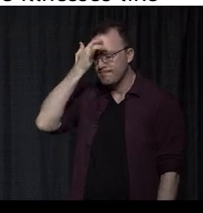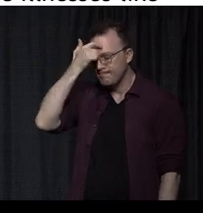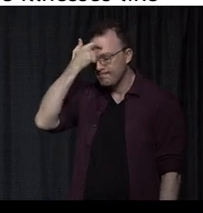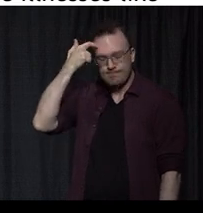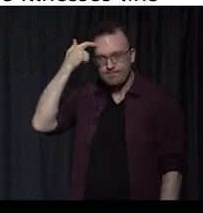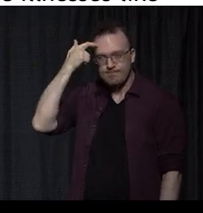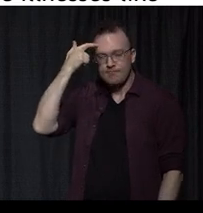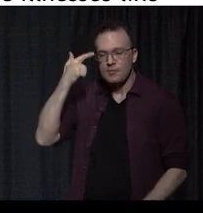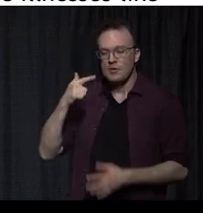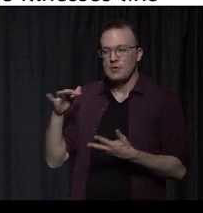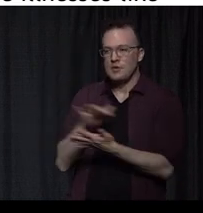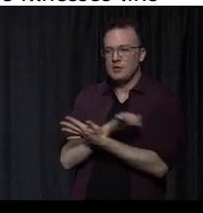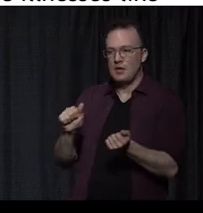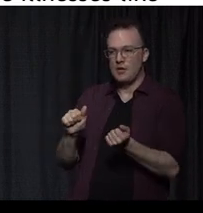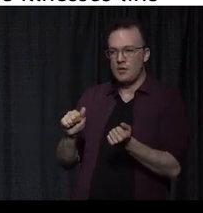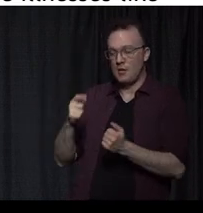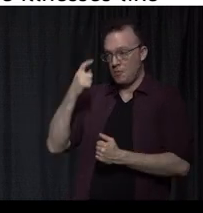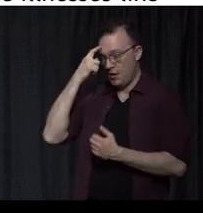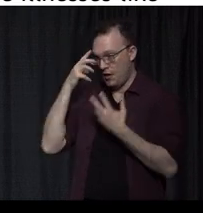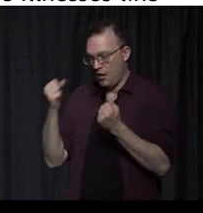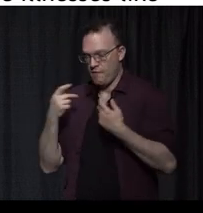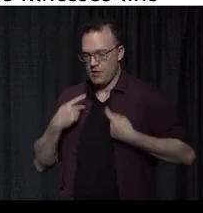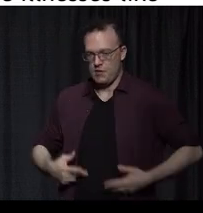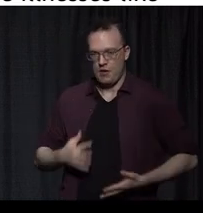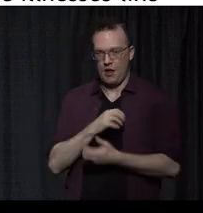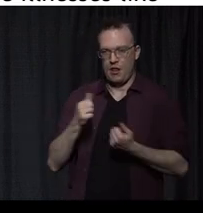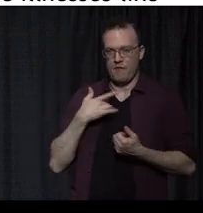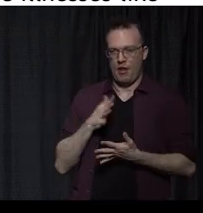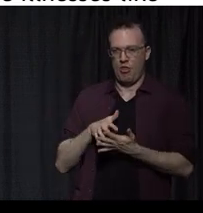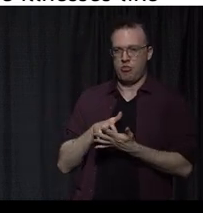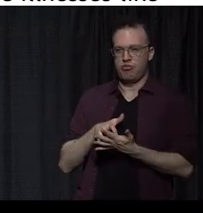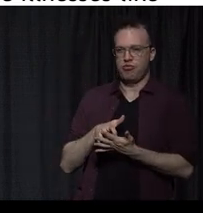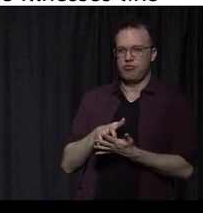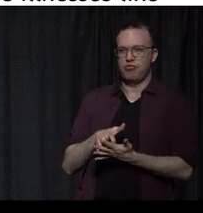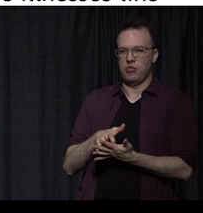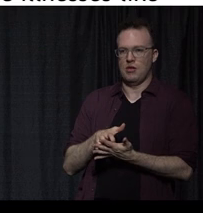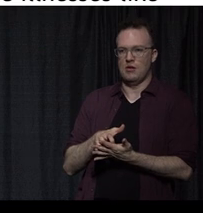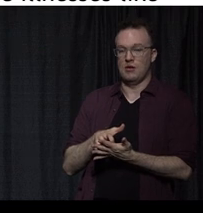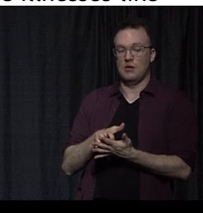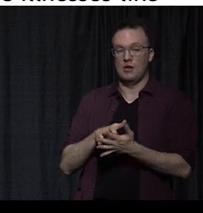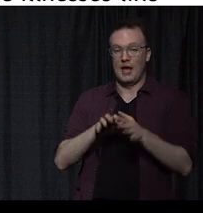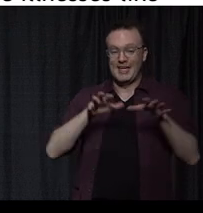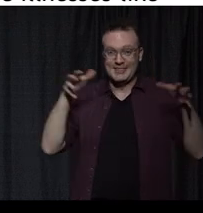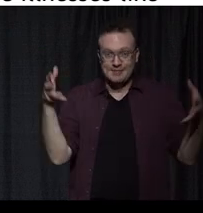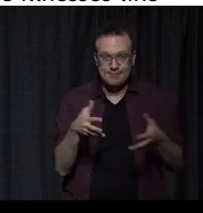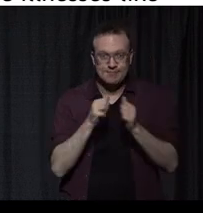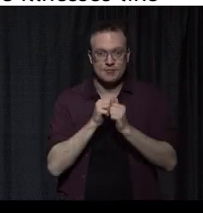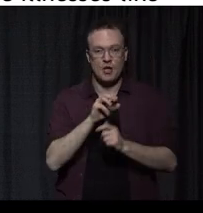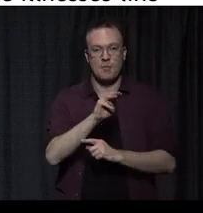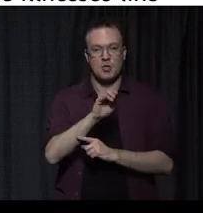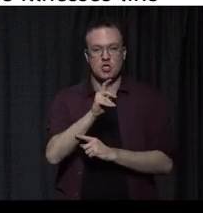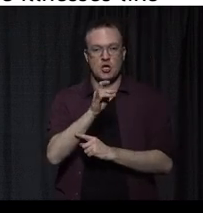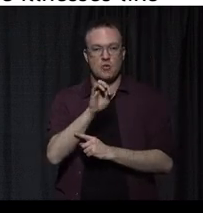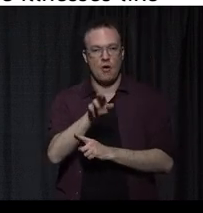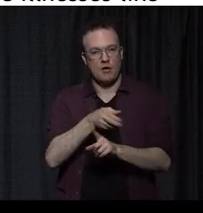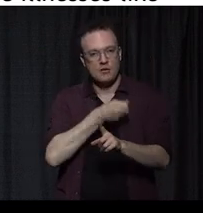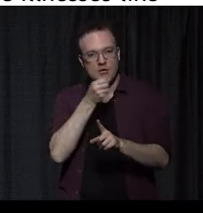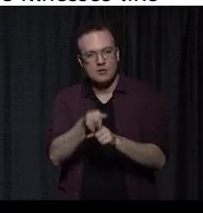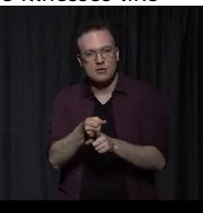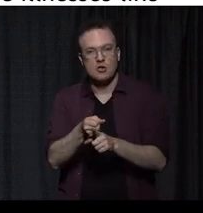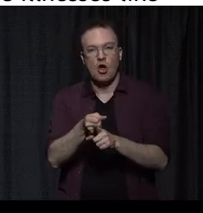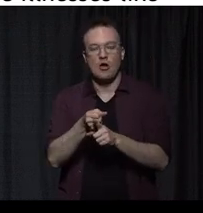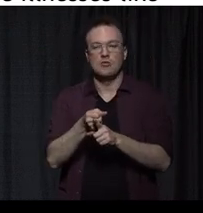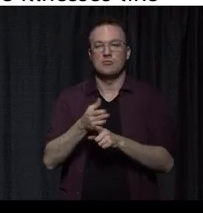damaging to mental and physical health. On a collective level, misogynoir devastates the cohesion